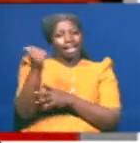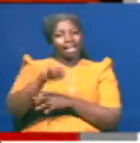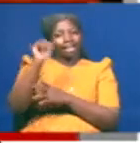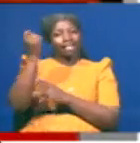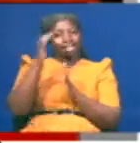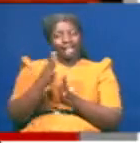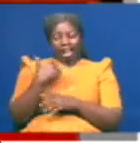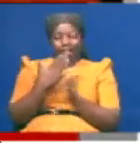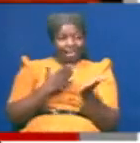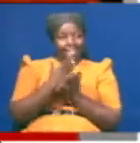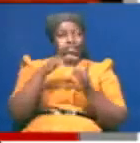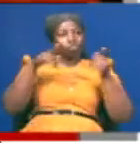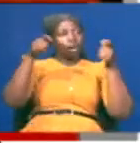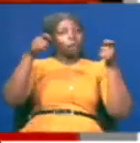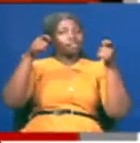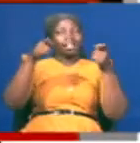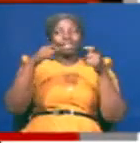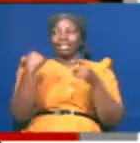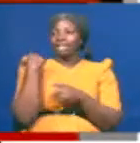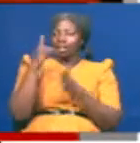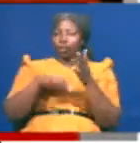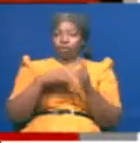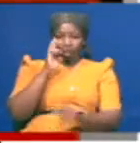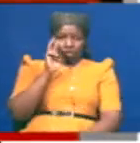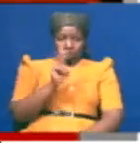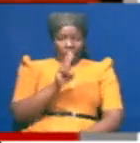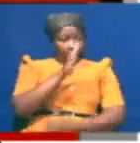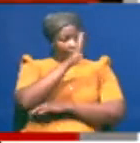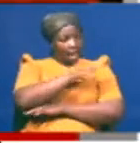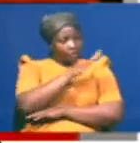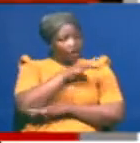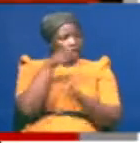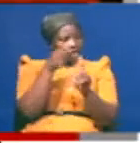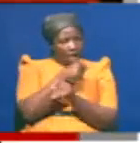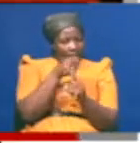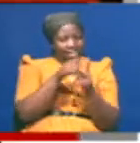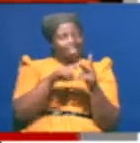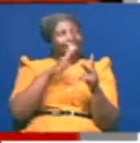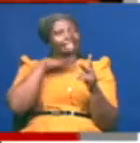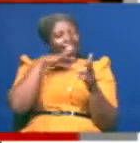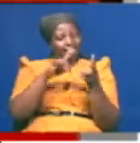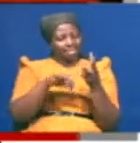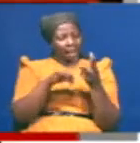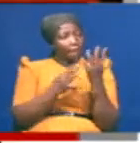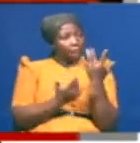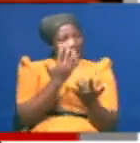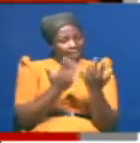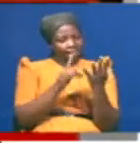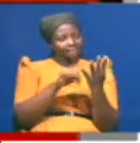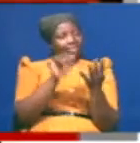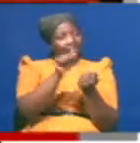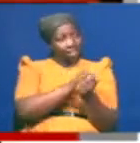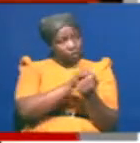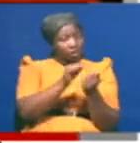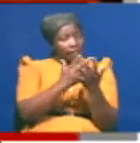Yesterday, what we saw and in the afternoon, the violence, the death, the burning, the destruction of property,